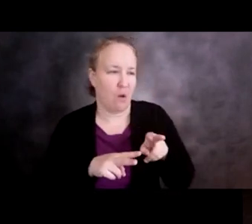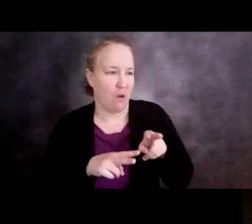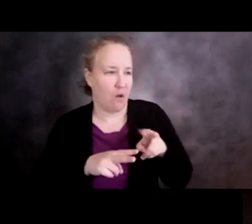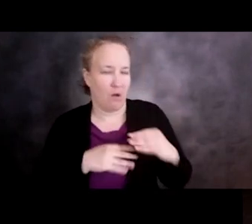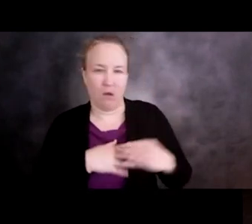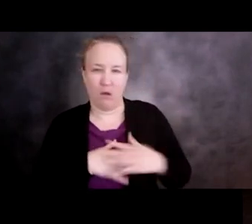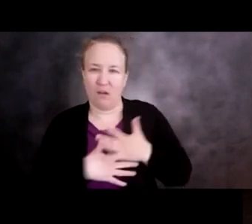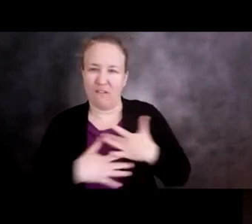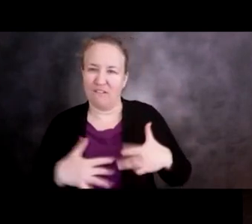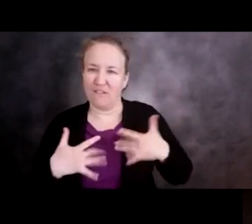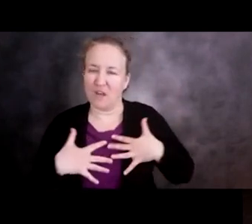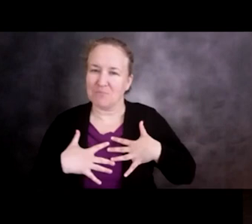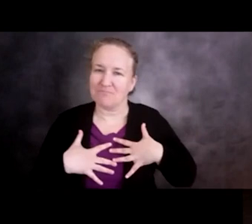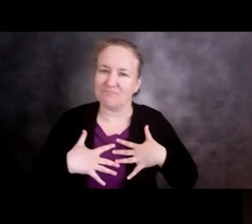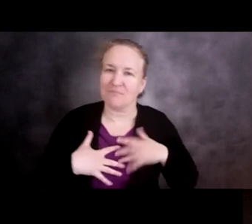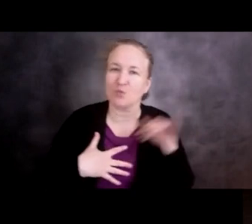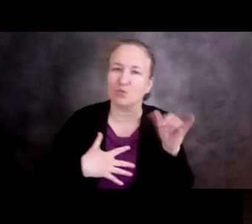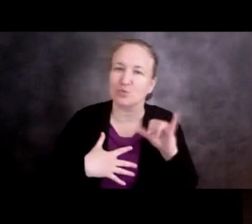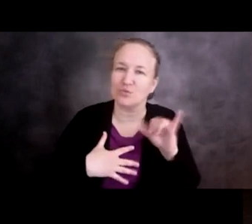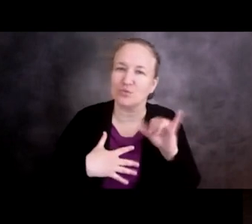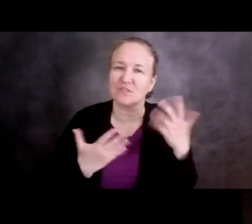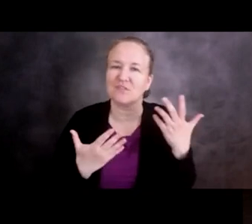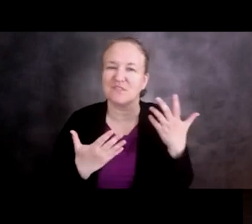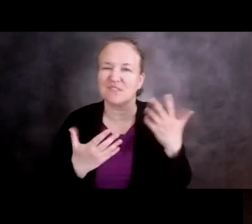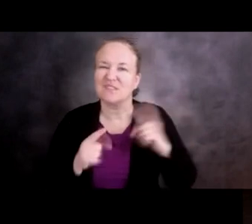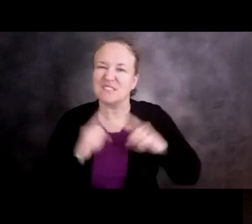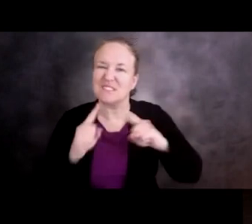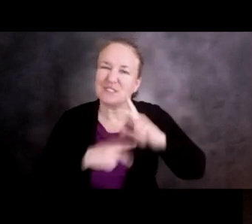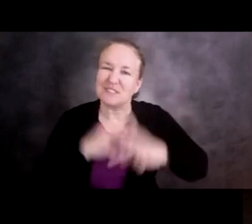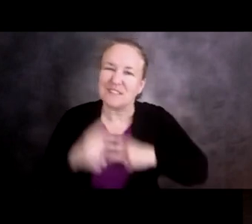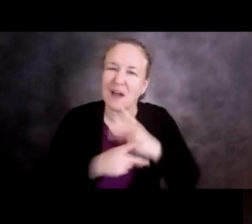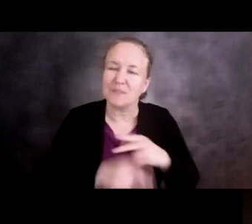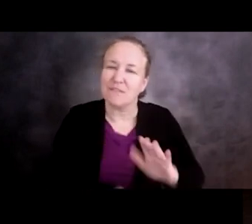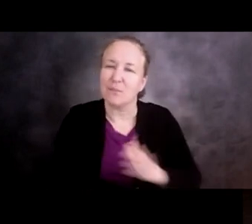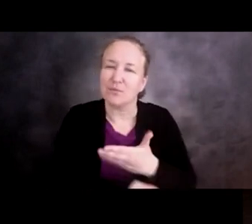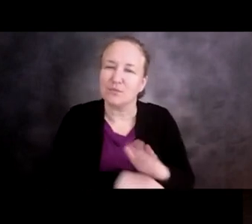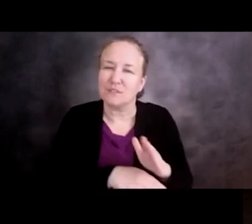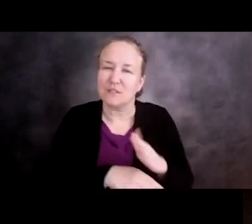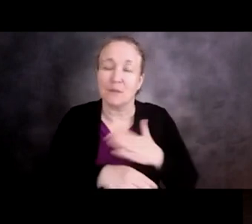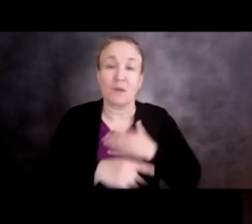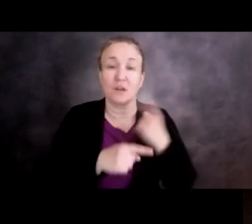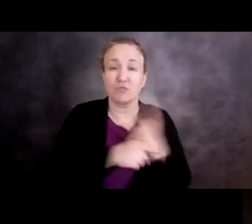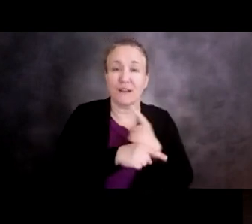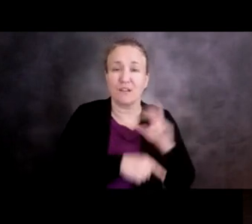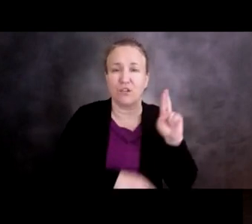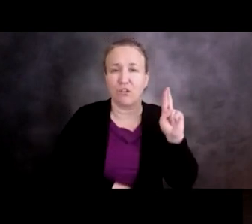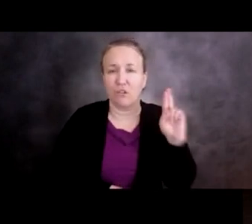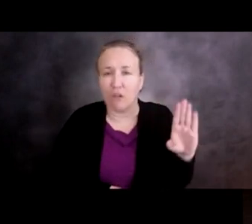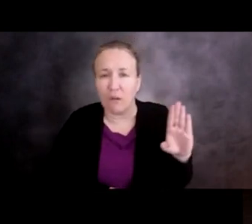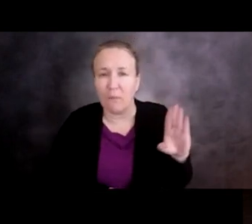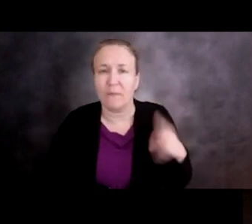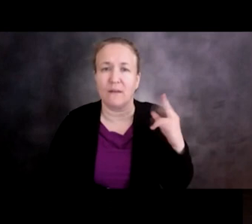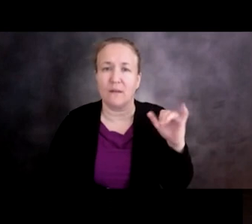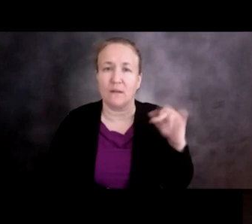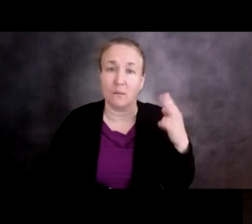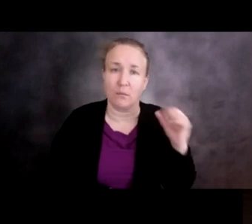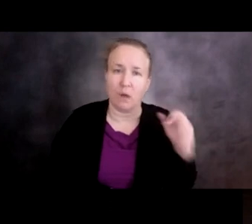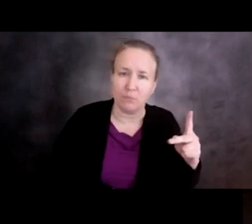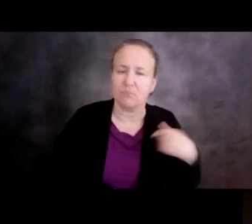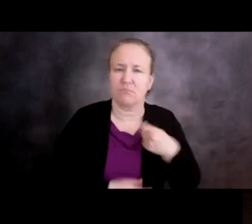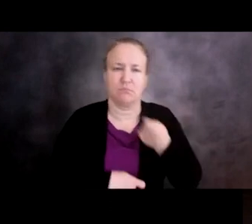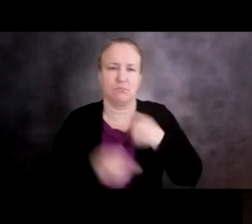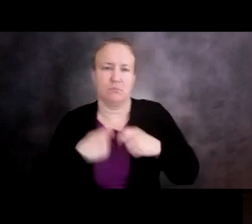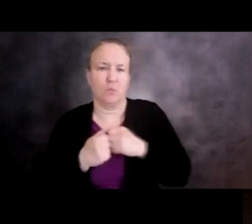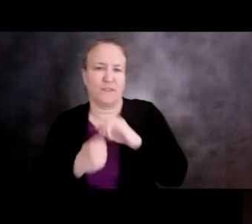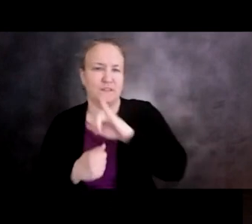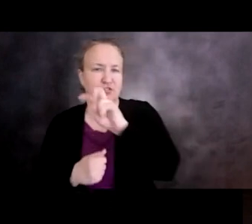type of way as well, and listening to different types of music. So not just like my regular like R&B or like hip hop, I'll switch it up with